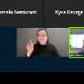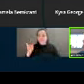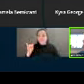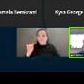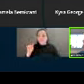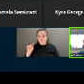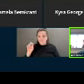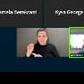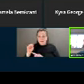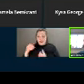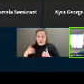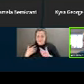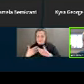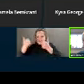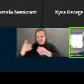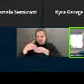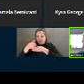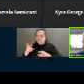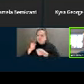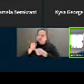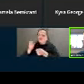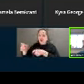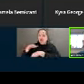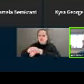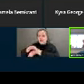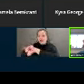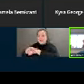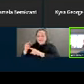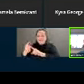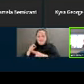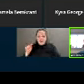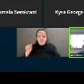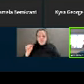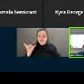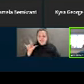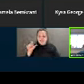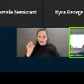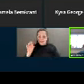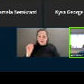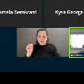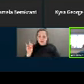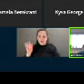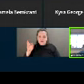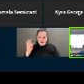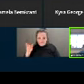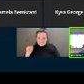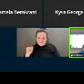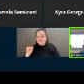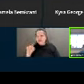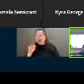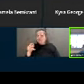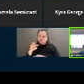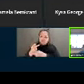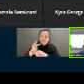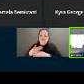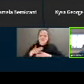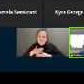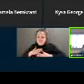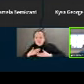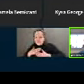room set up and they were giving out bracelets from Taylor Swift and they were playing games and keeping the kids just a little